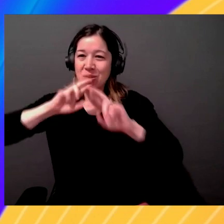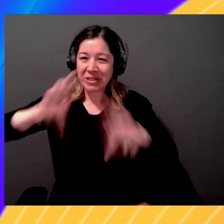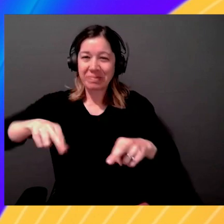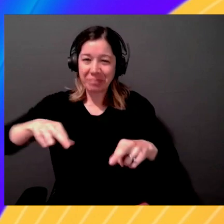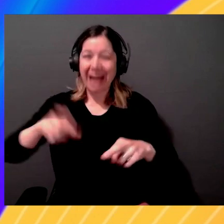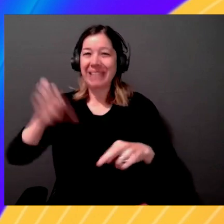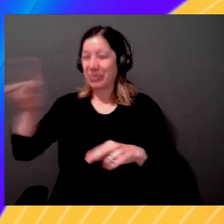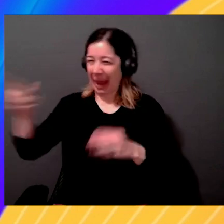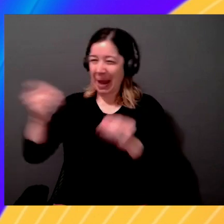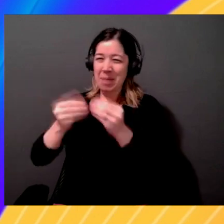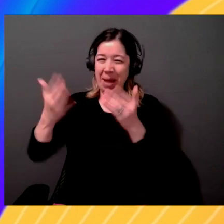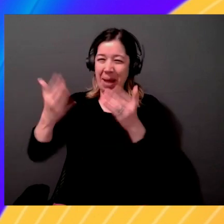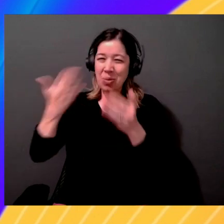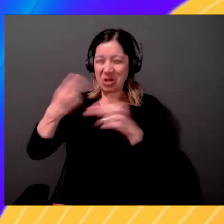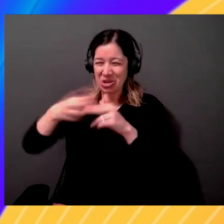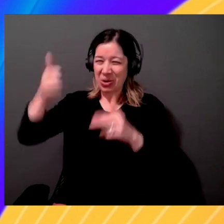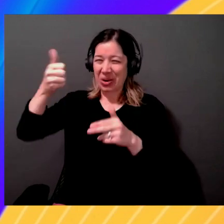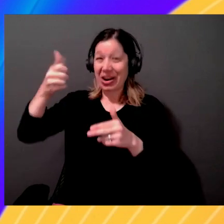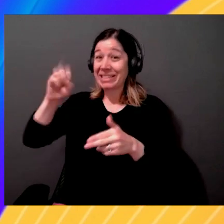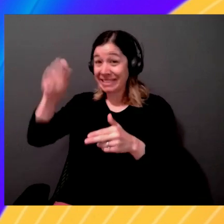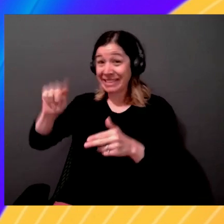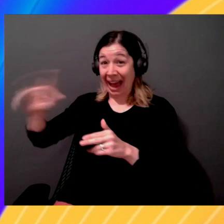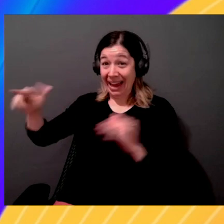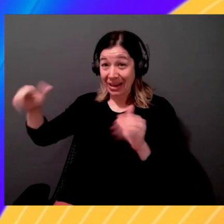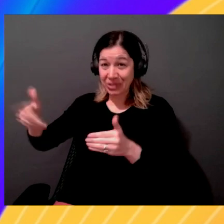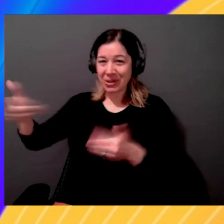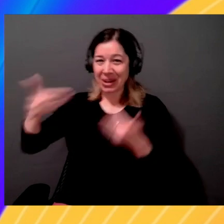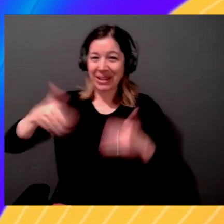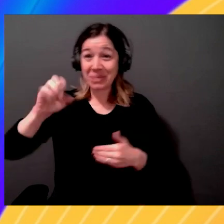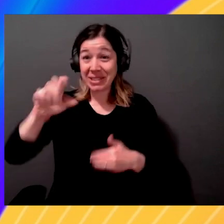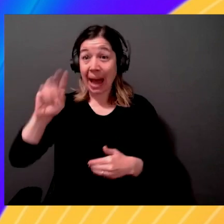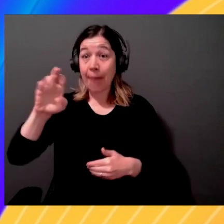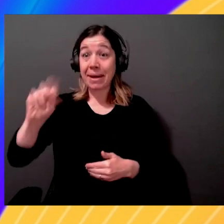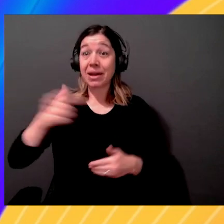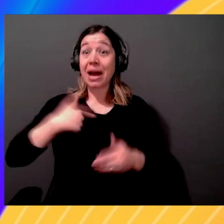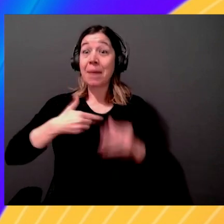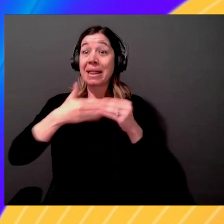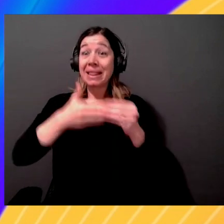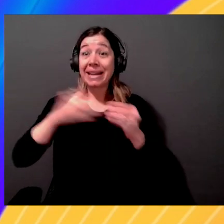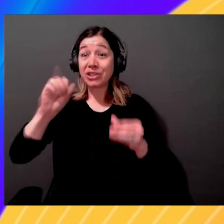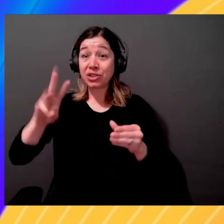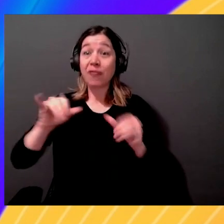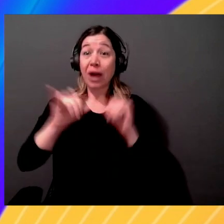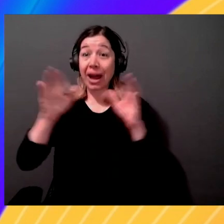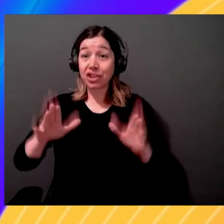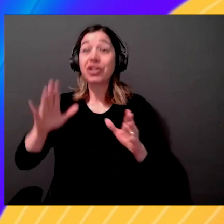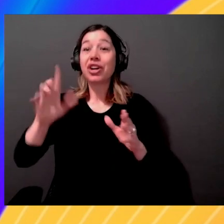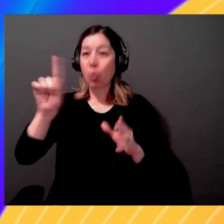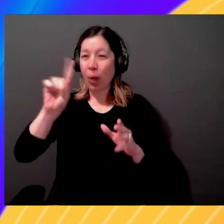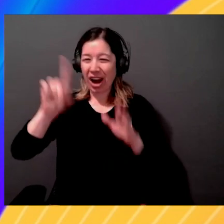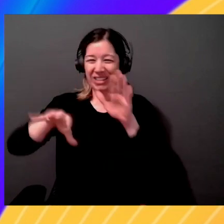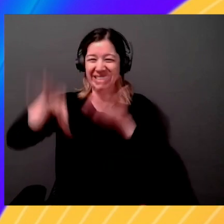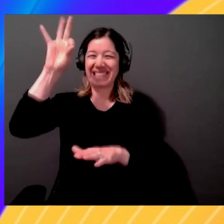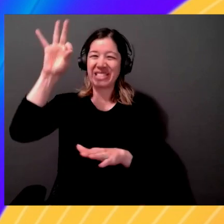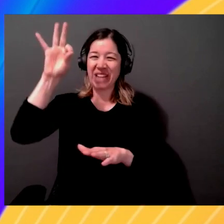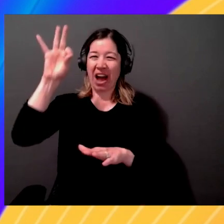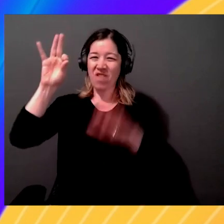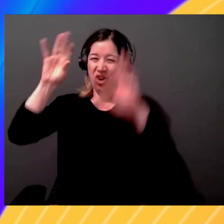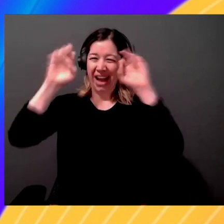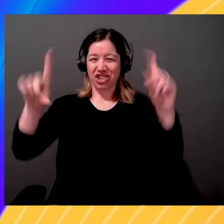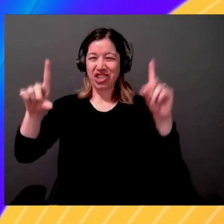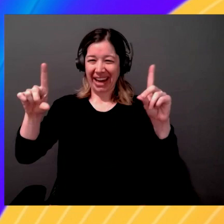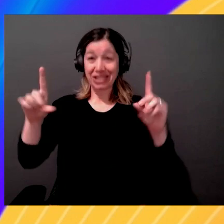who are you? Hi, I'm Scott Beslow. I'm a lead software engineer at Discovery Education. Awesome. And today we're here to talk about